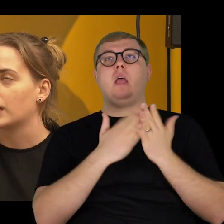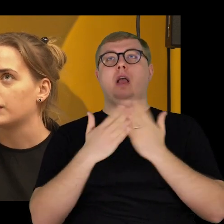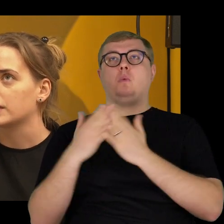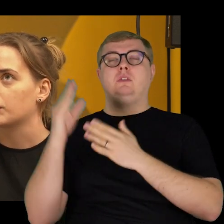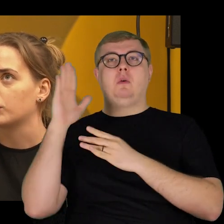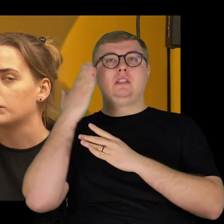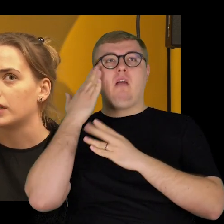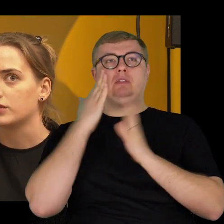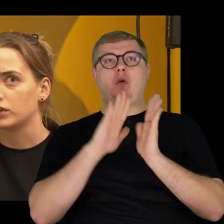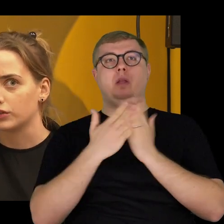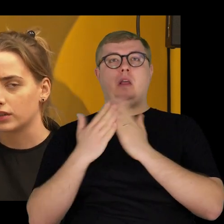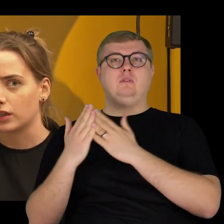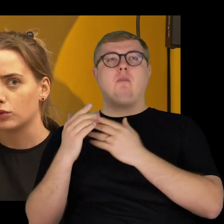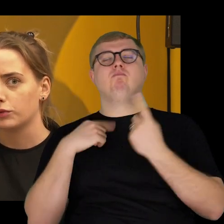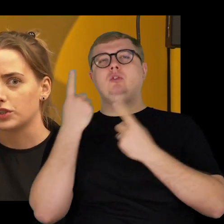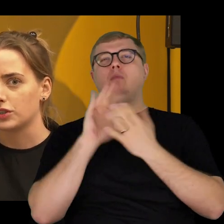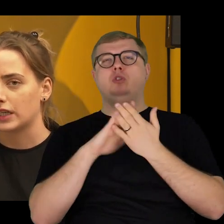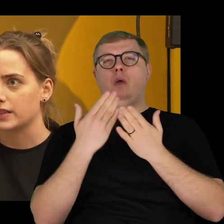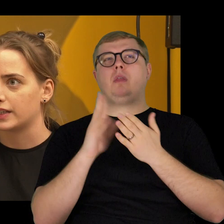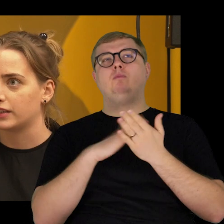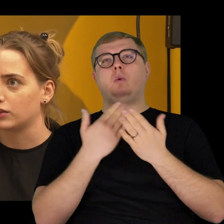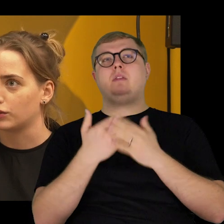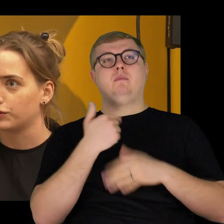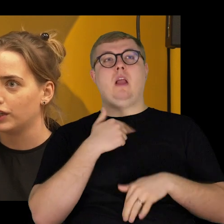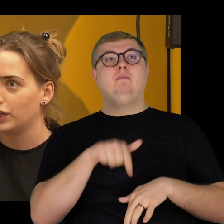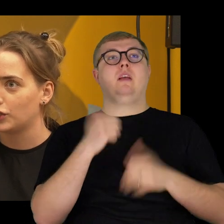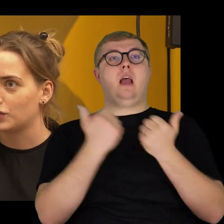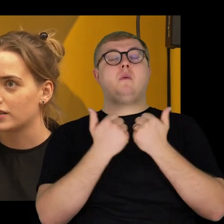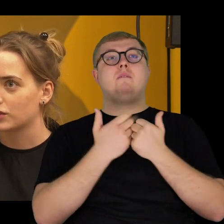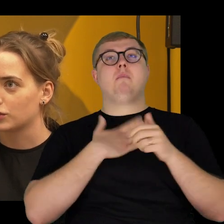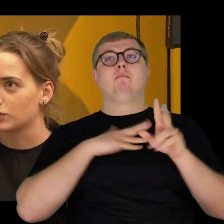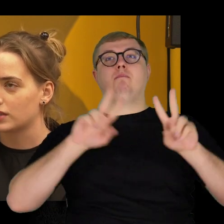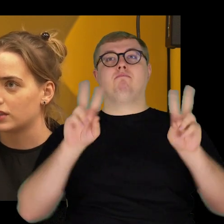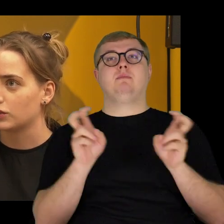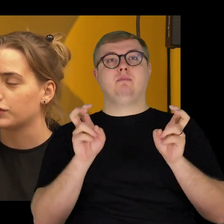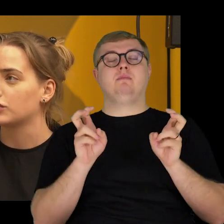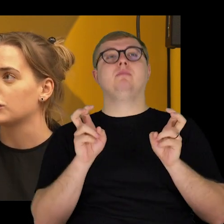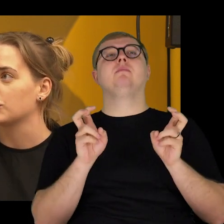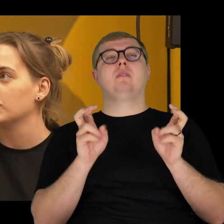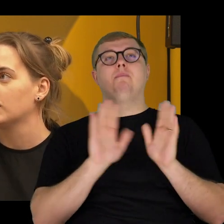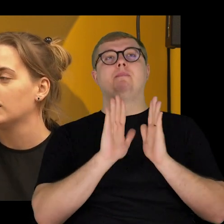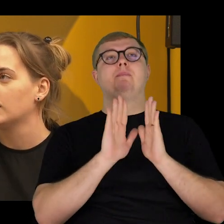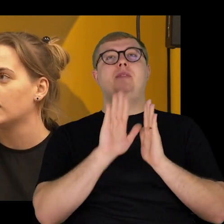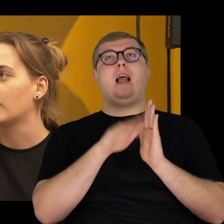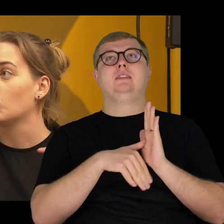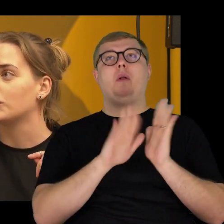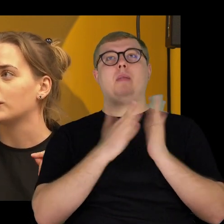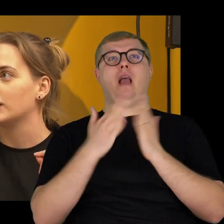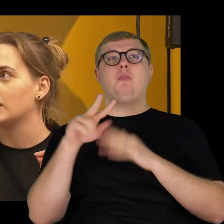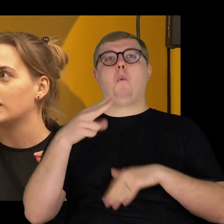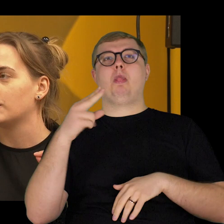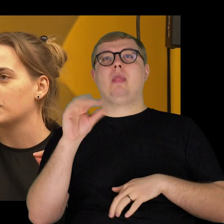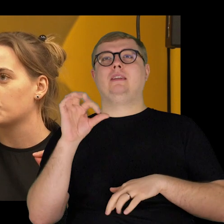I have an example in mind. We are in Kraków, which has a title of UNESCO City of Literature. And I